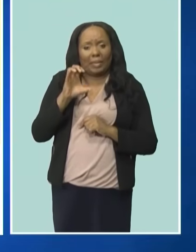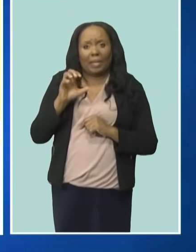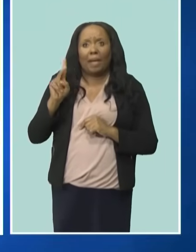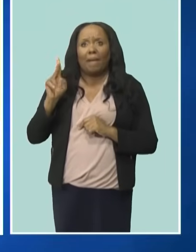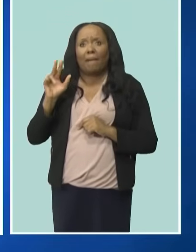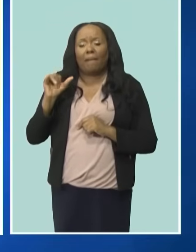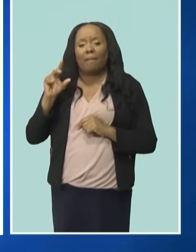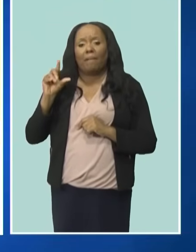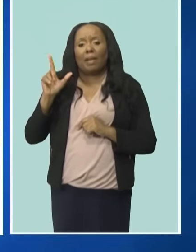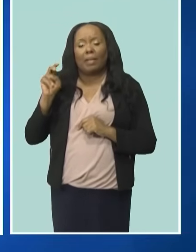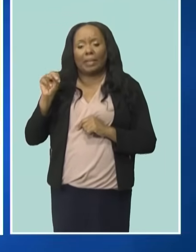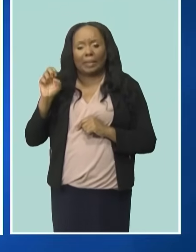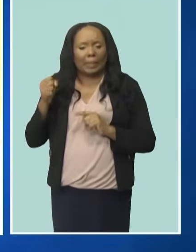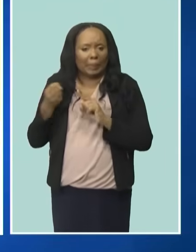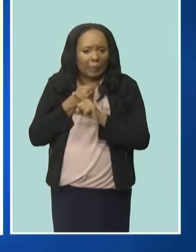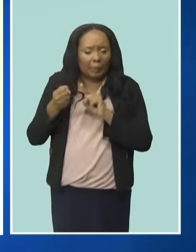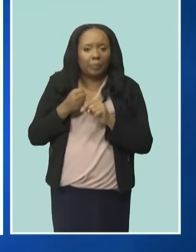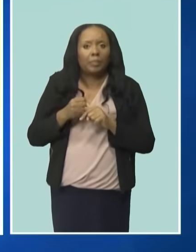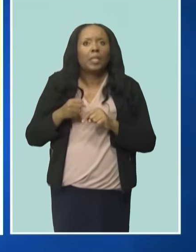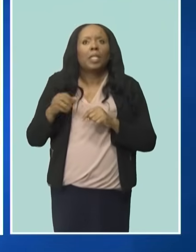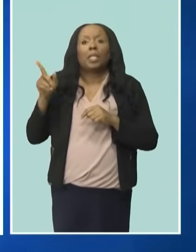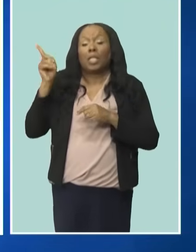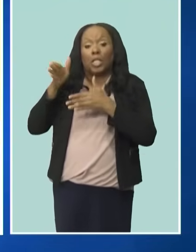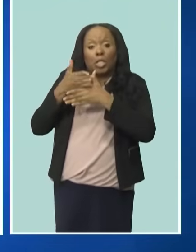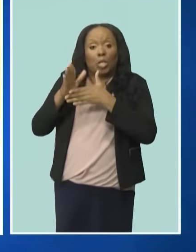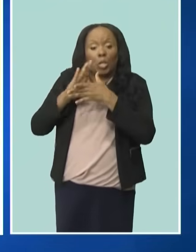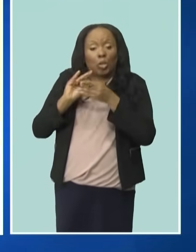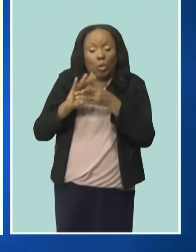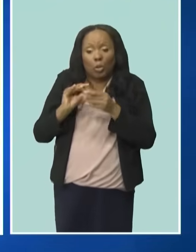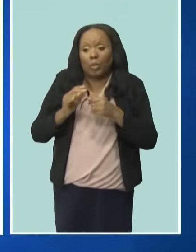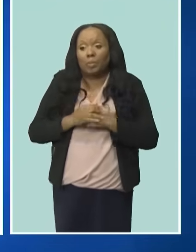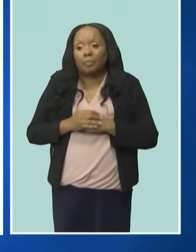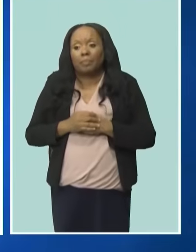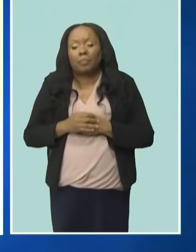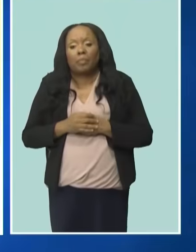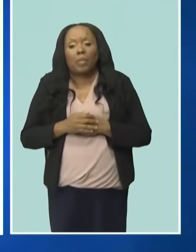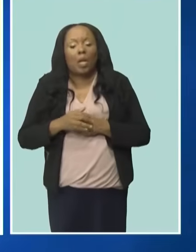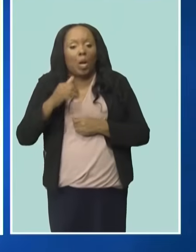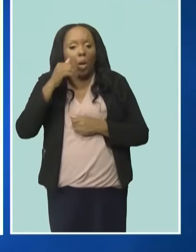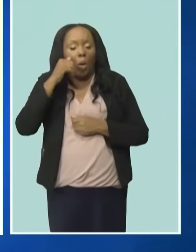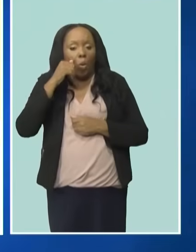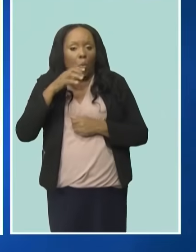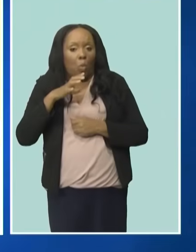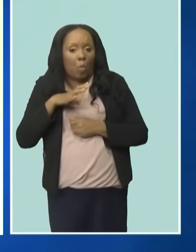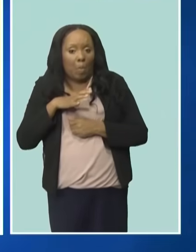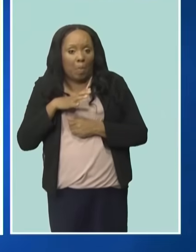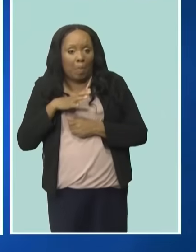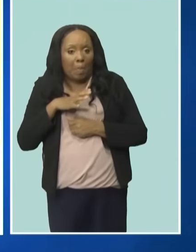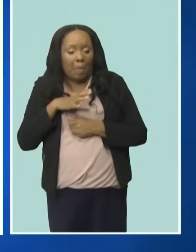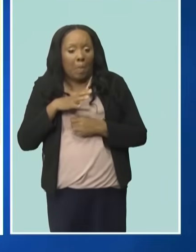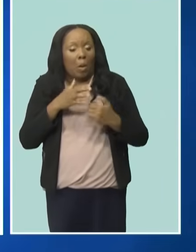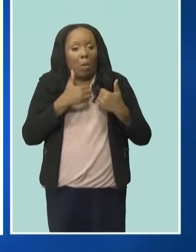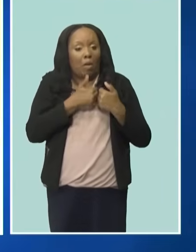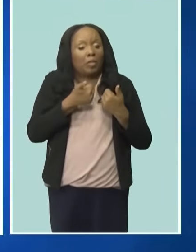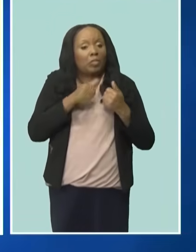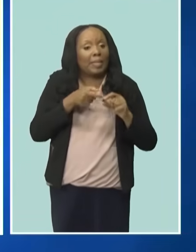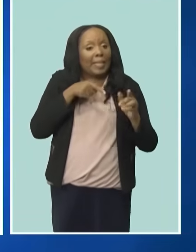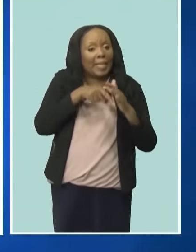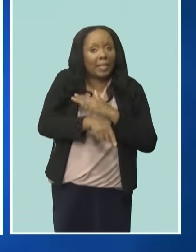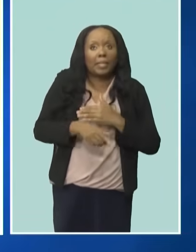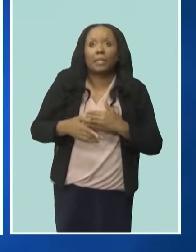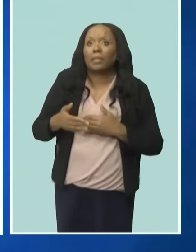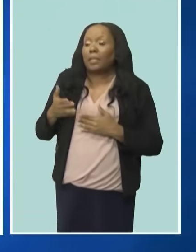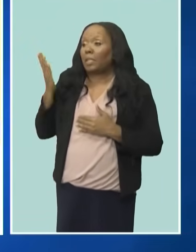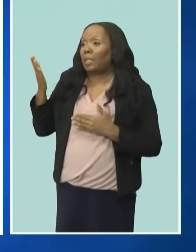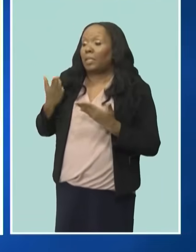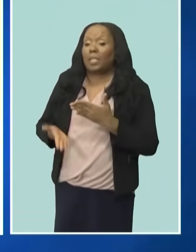whose partner tried to kill her, highlighting how failures in the system continue to leave victims unprotected. I was just at a funeral this